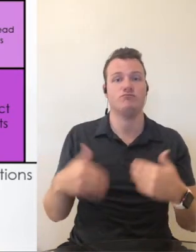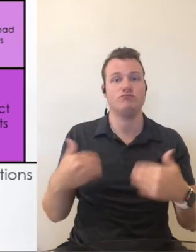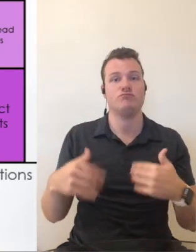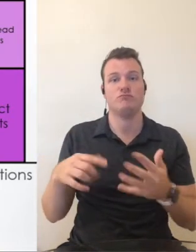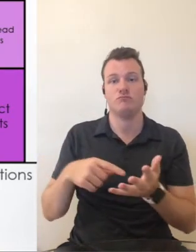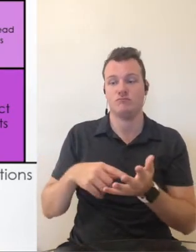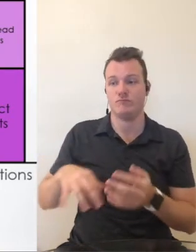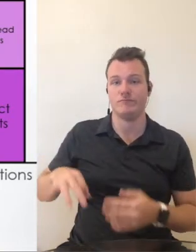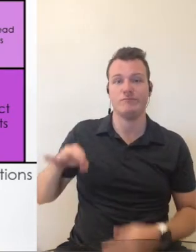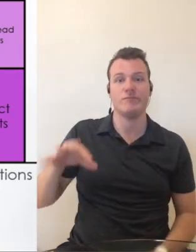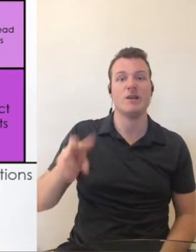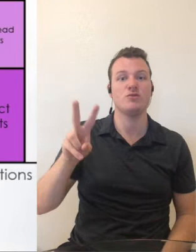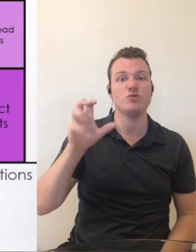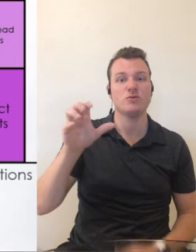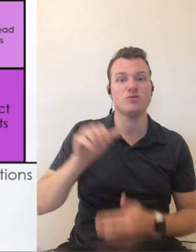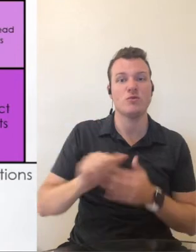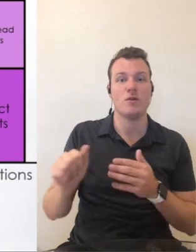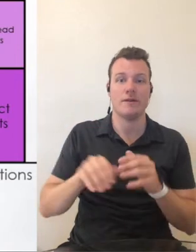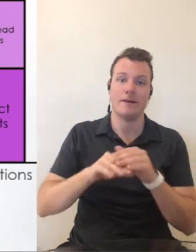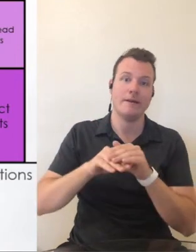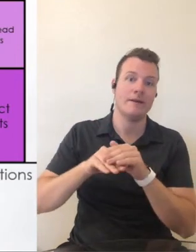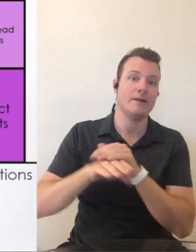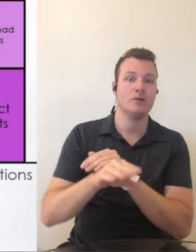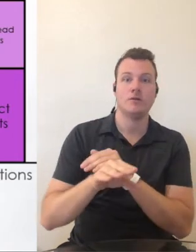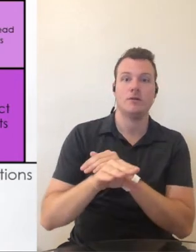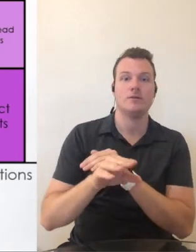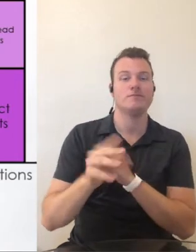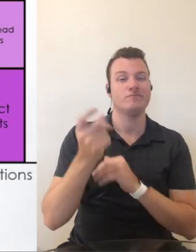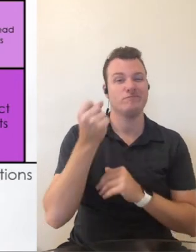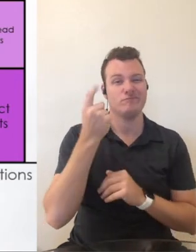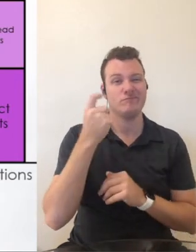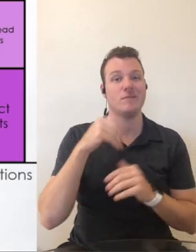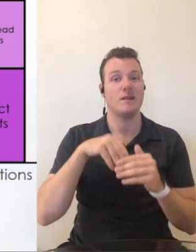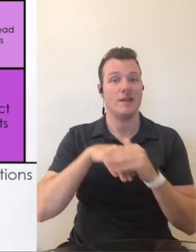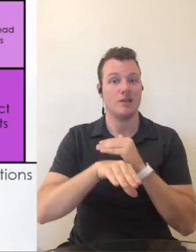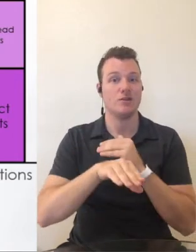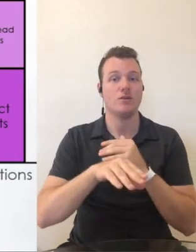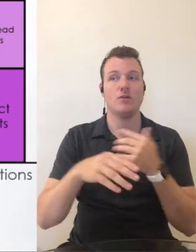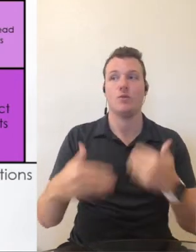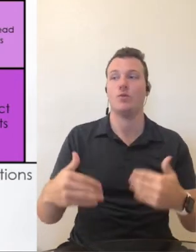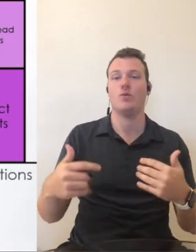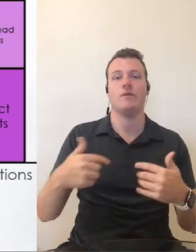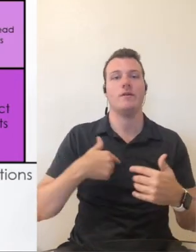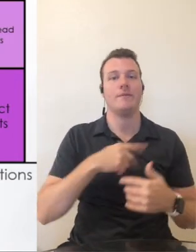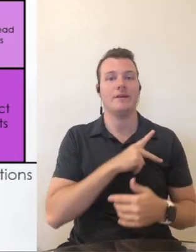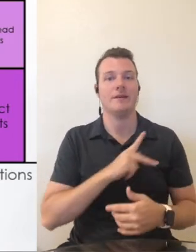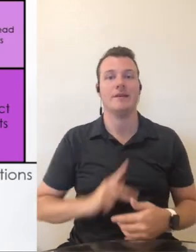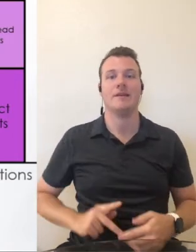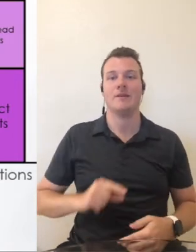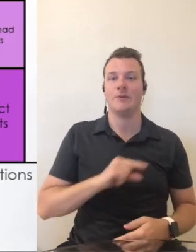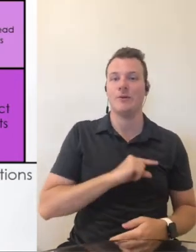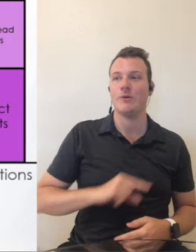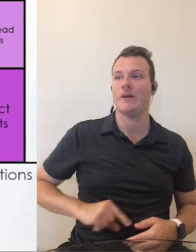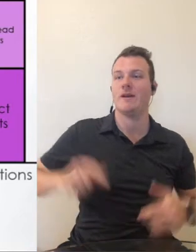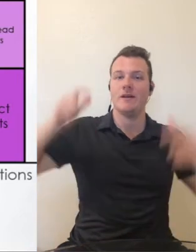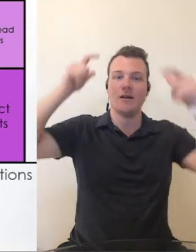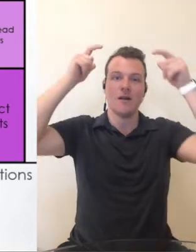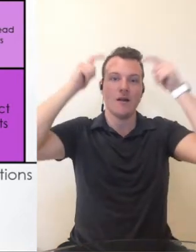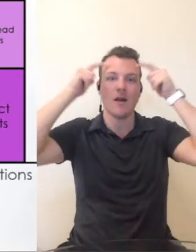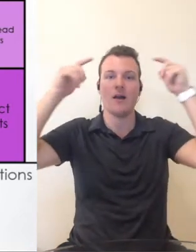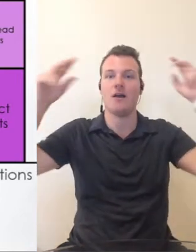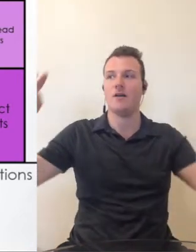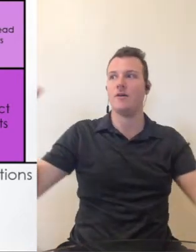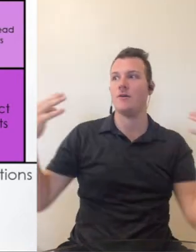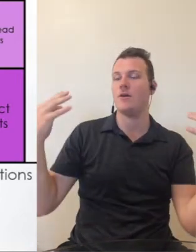about $200 just to enter the gate. But once you get in there, you're a king or a queen or a prince or a princess,